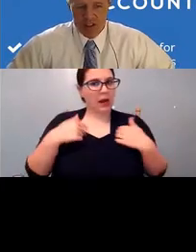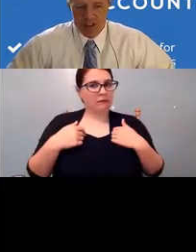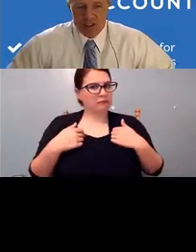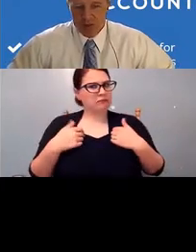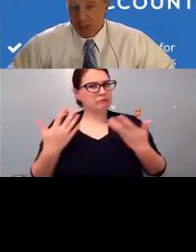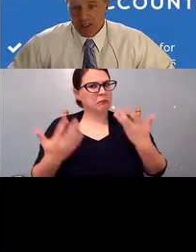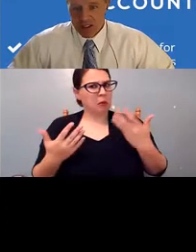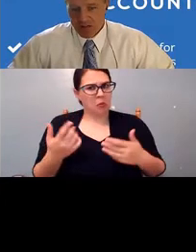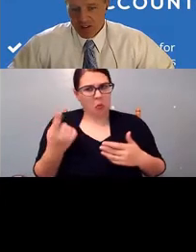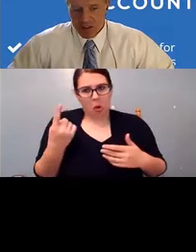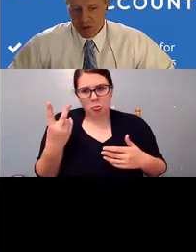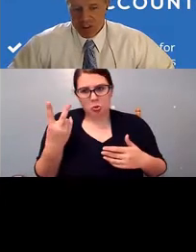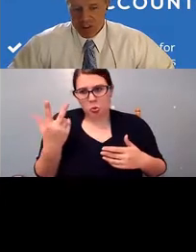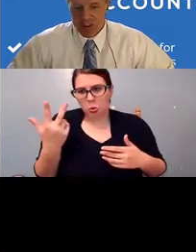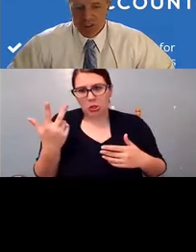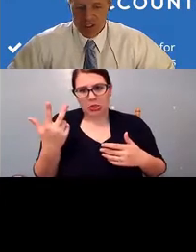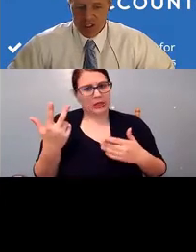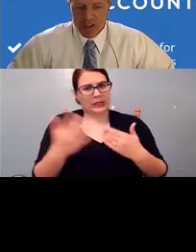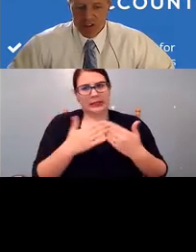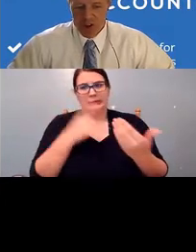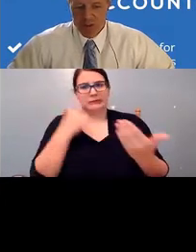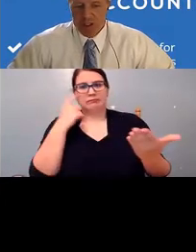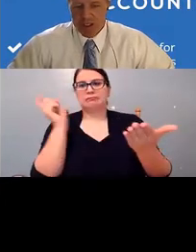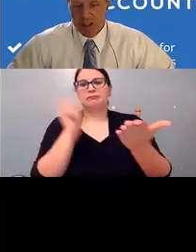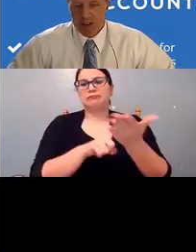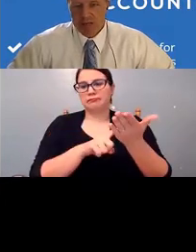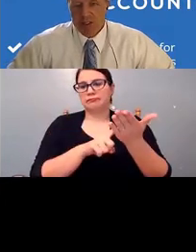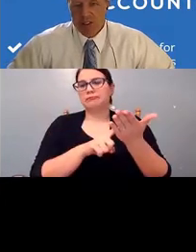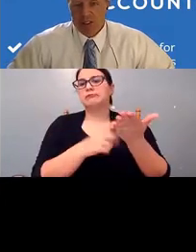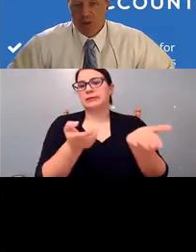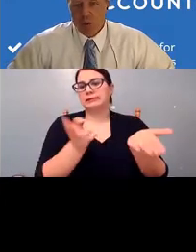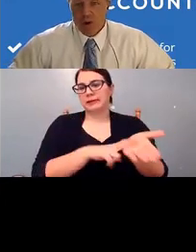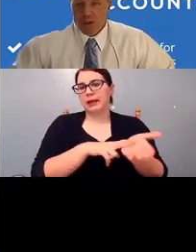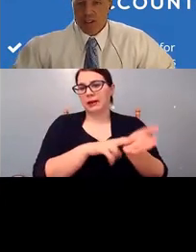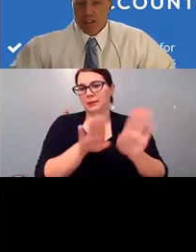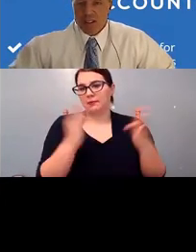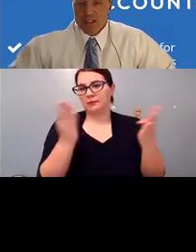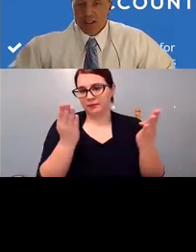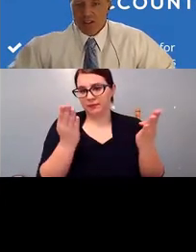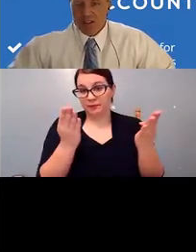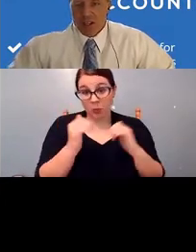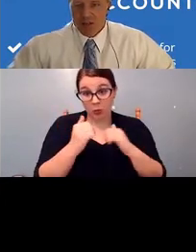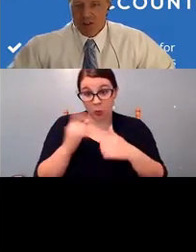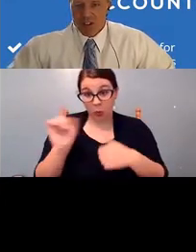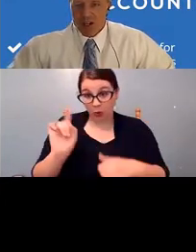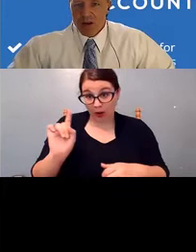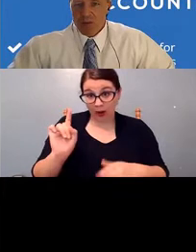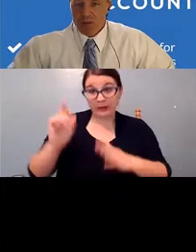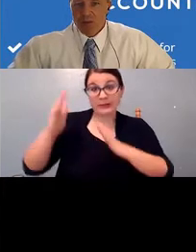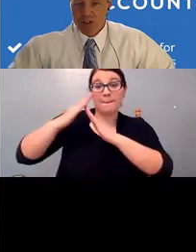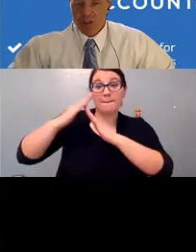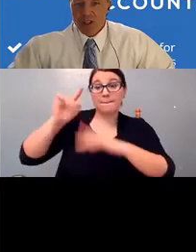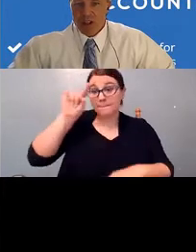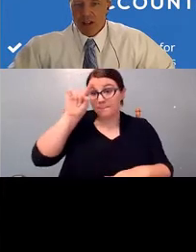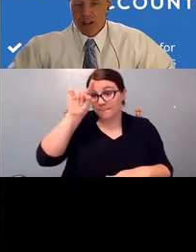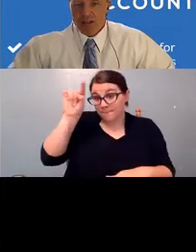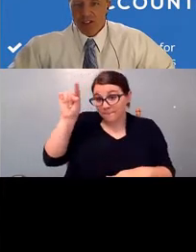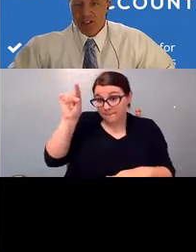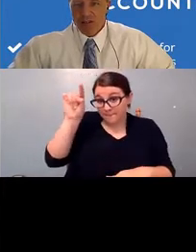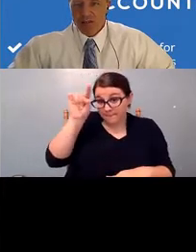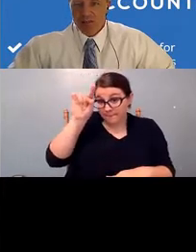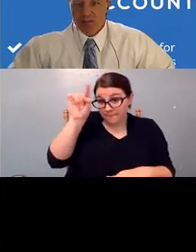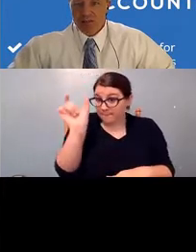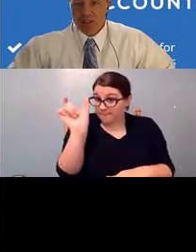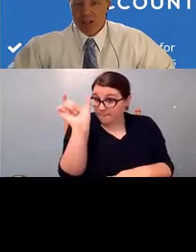page immediately visible that you can click on to open an account. One is at the very top. We kind of have